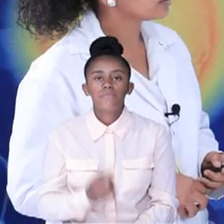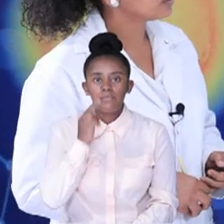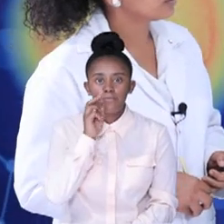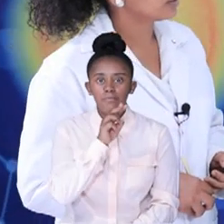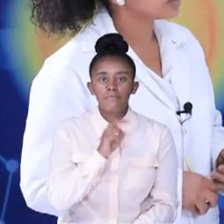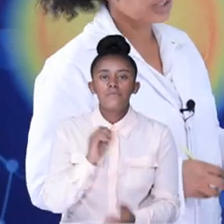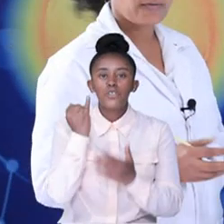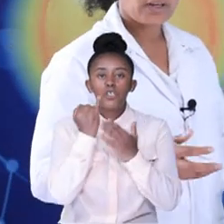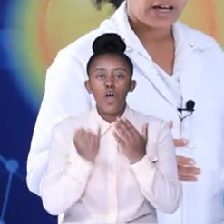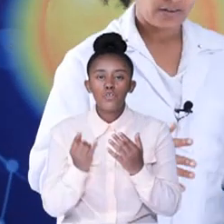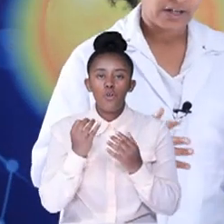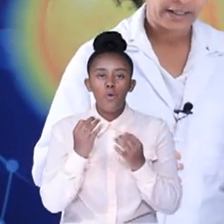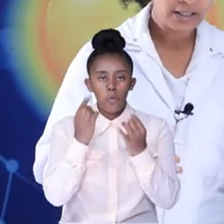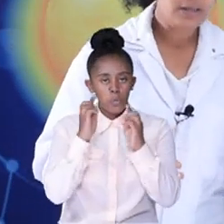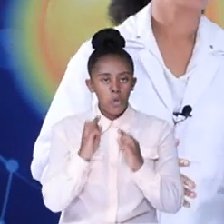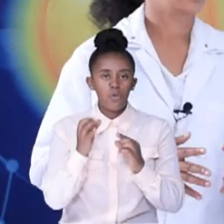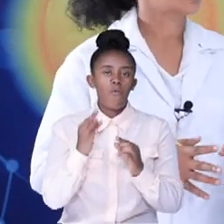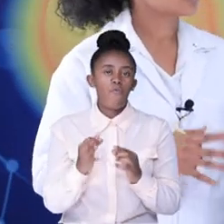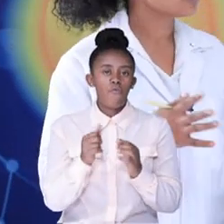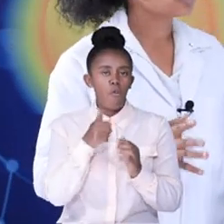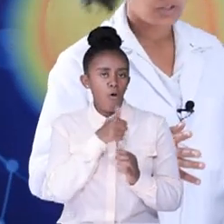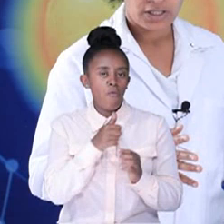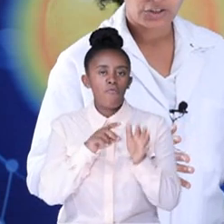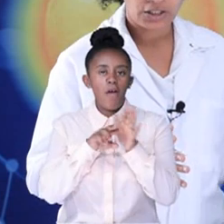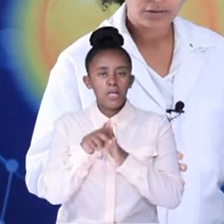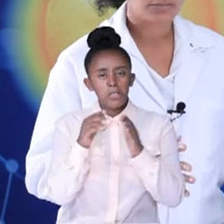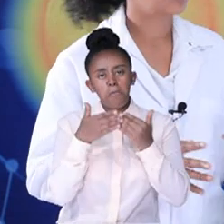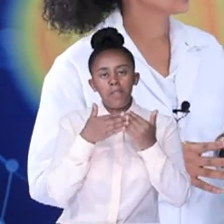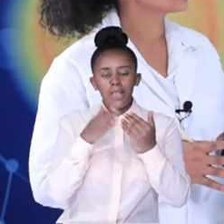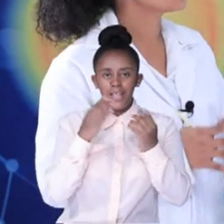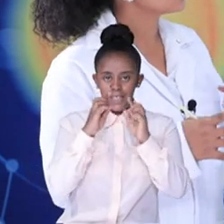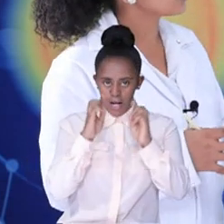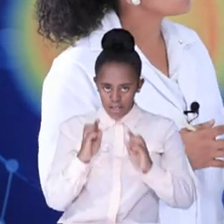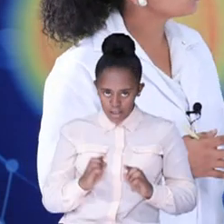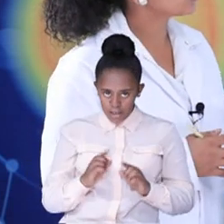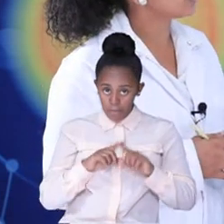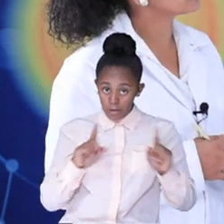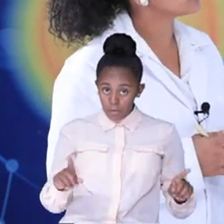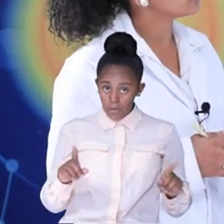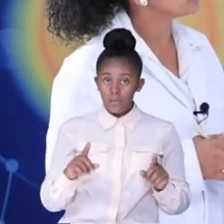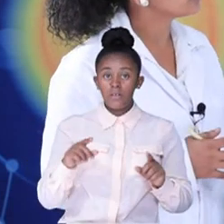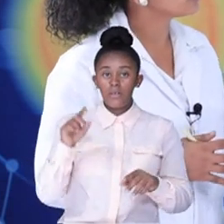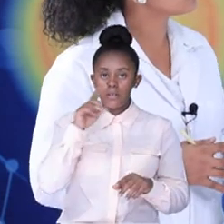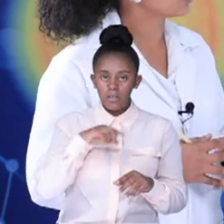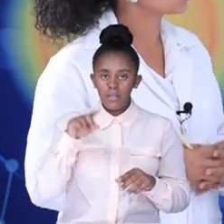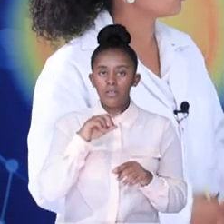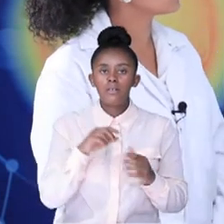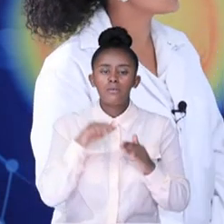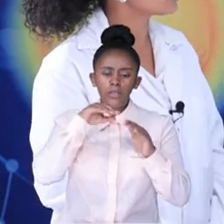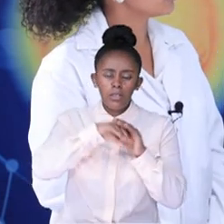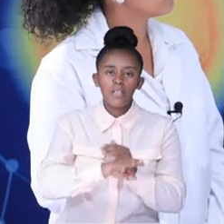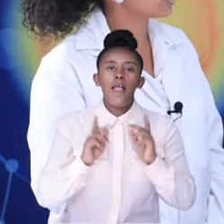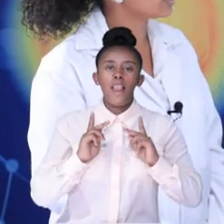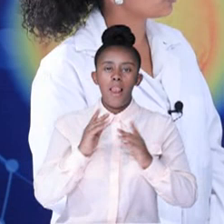HIV. HIV as a virus has simple structure, but when we look at the detailed part